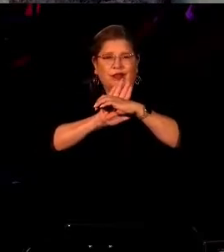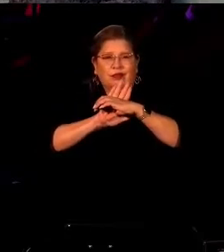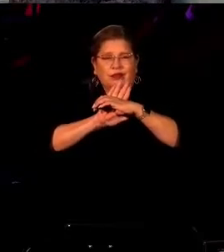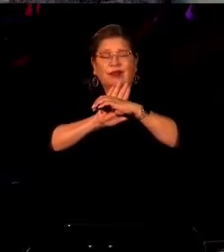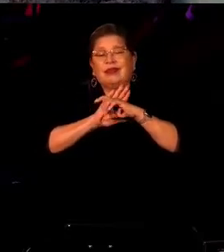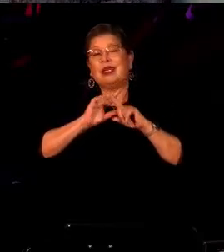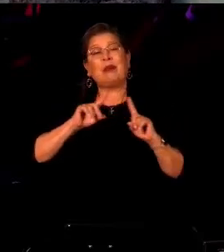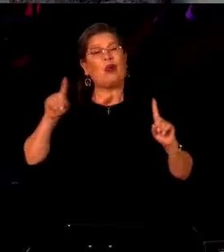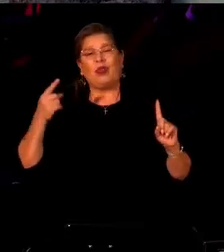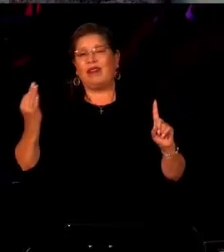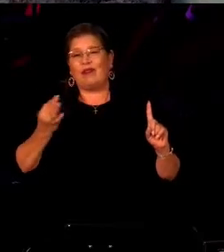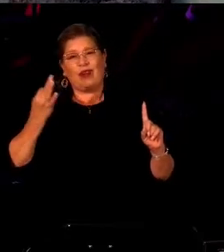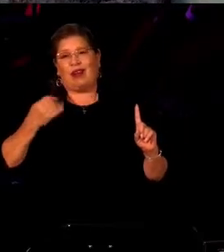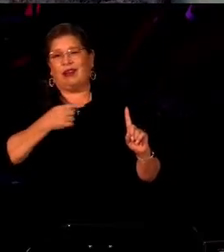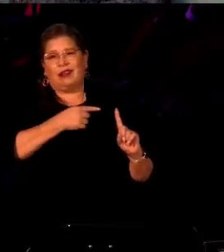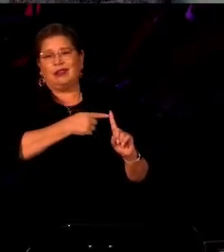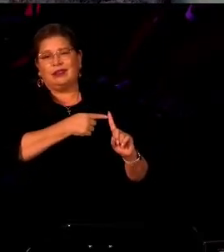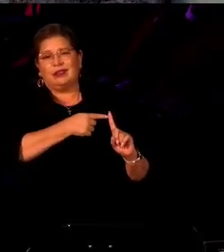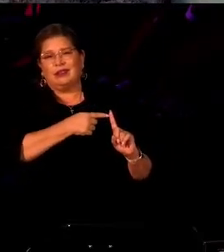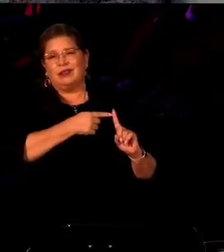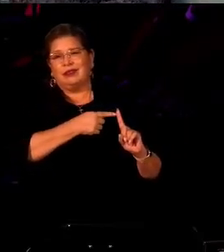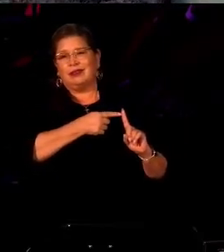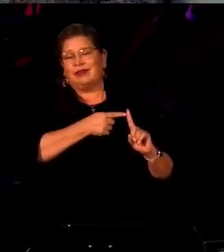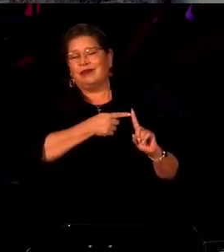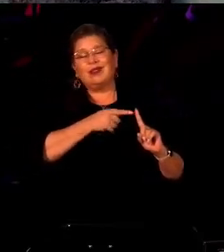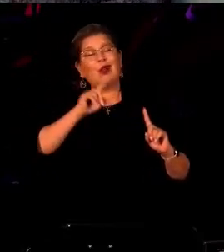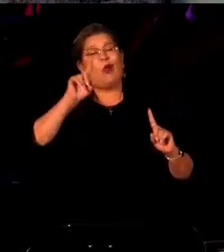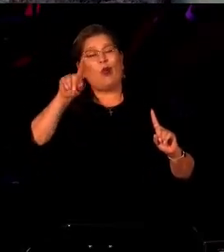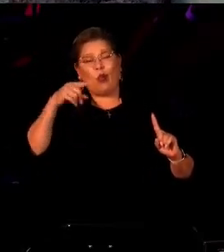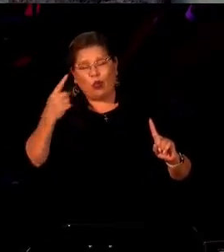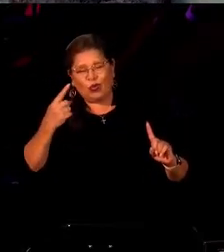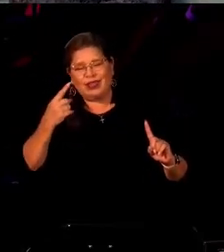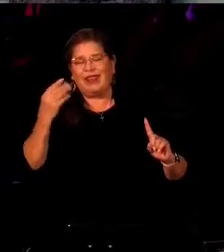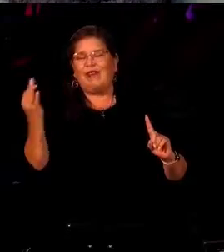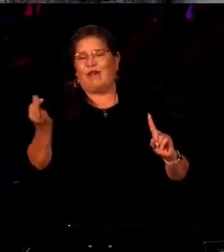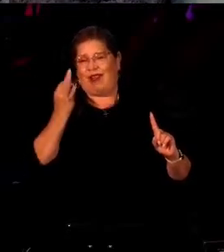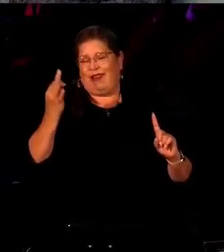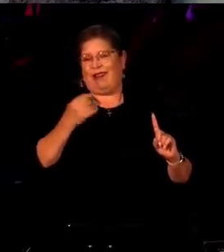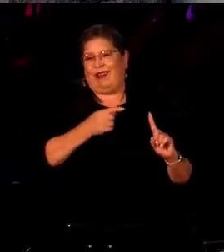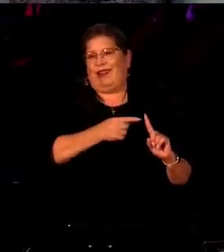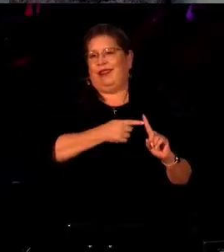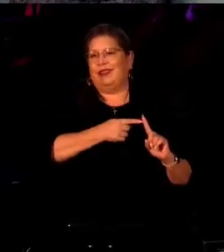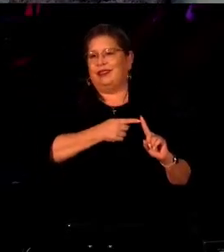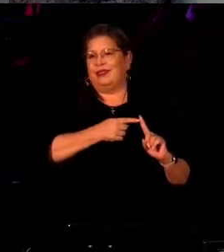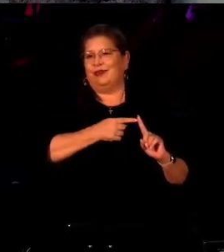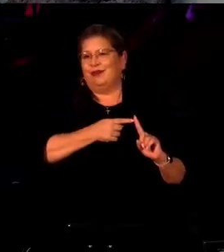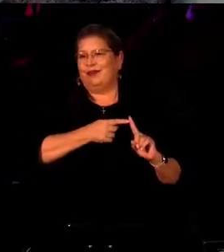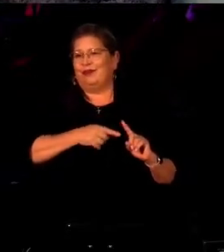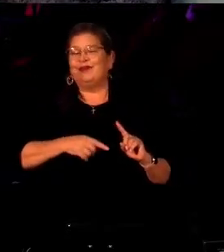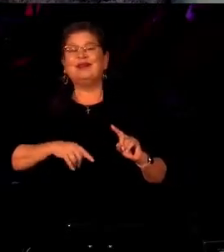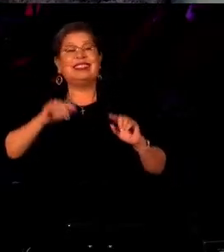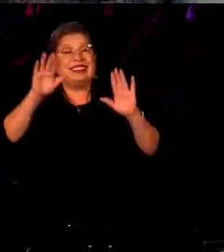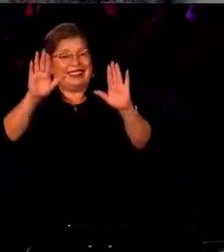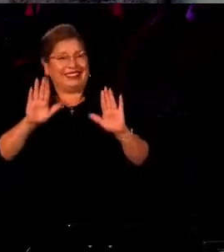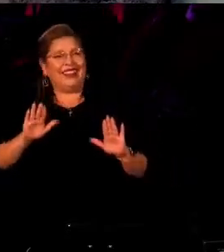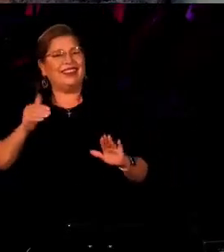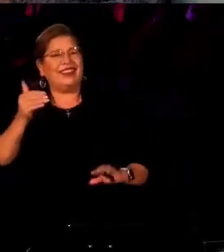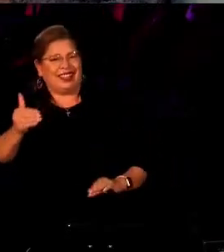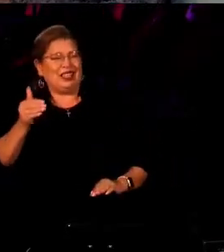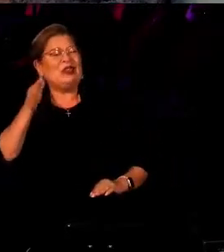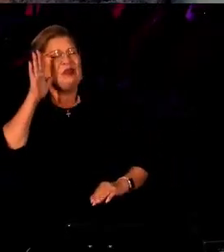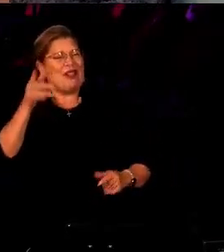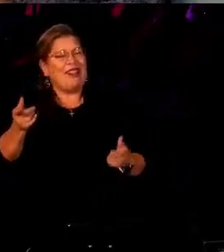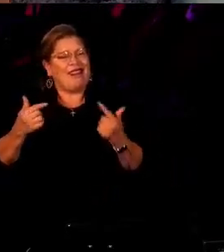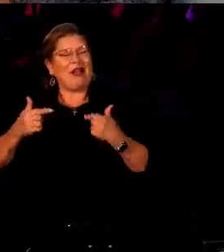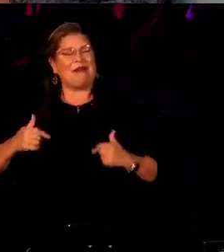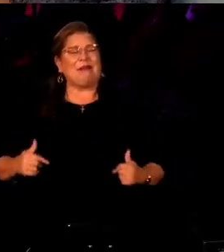But it's Friday. It is only Friday. Sunday is